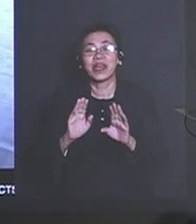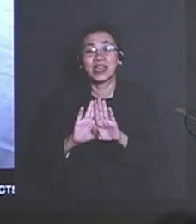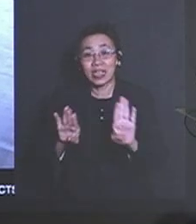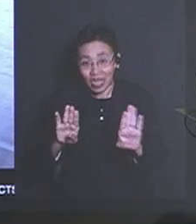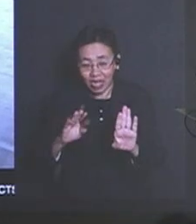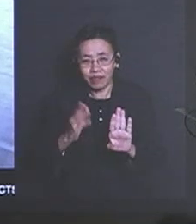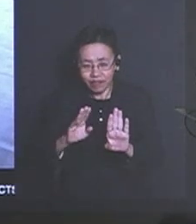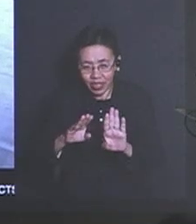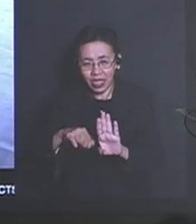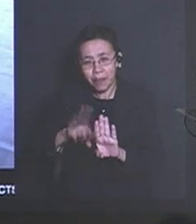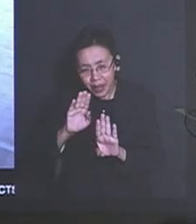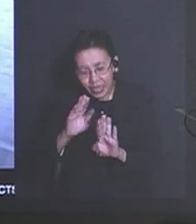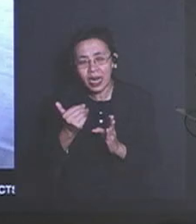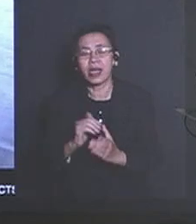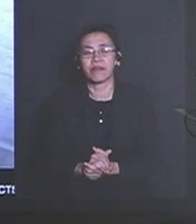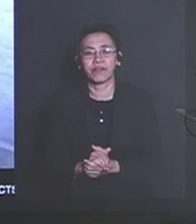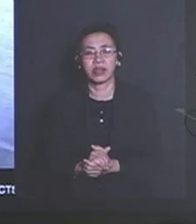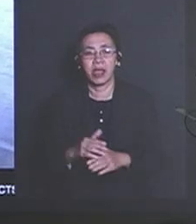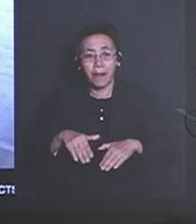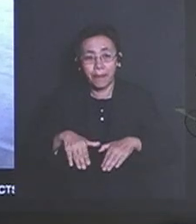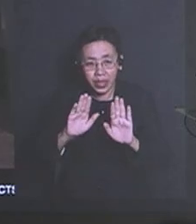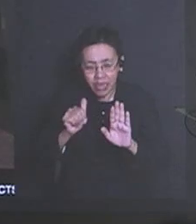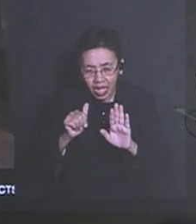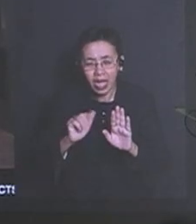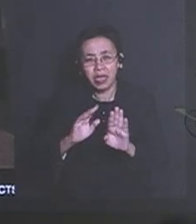reasons as required by the school.